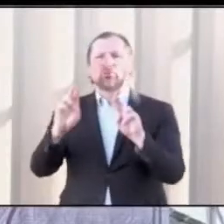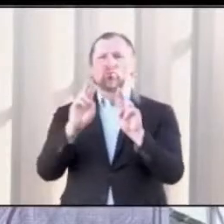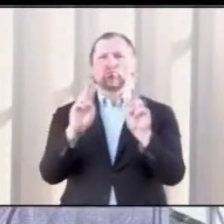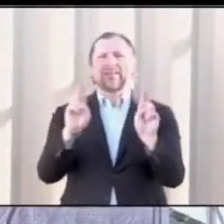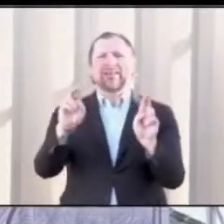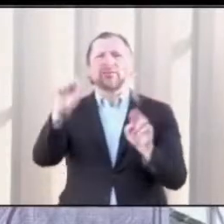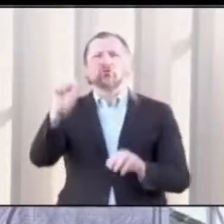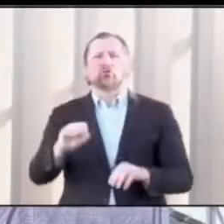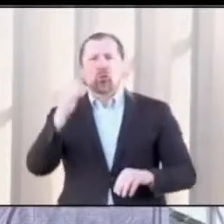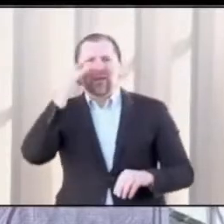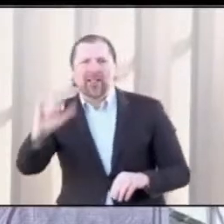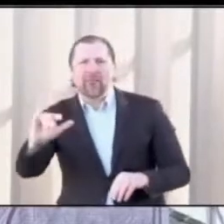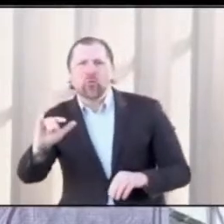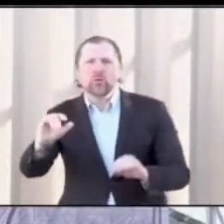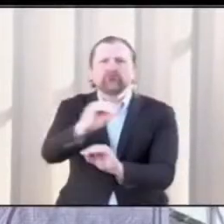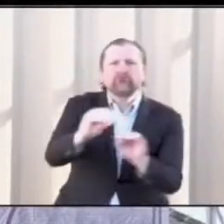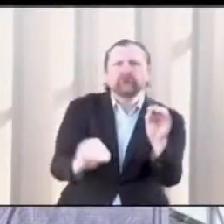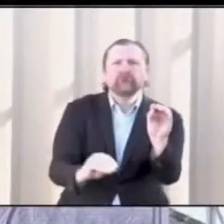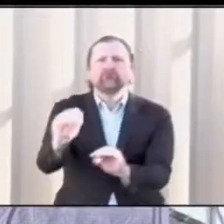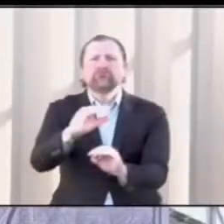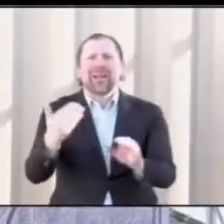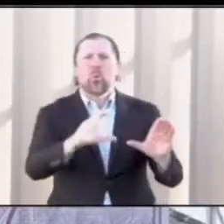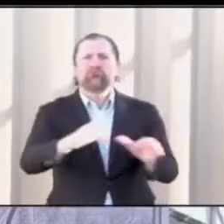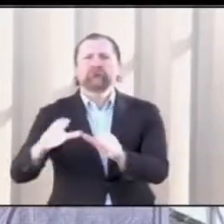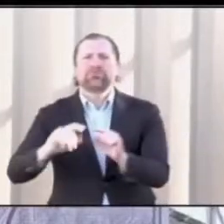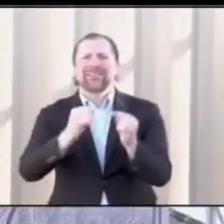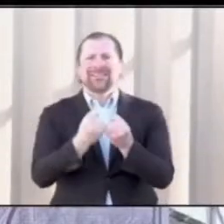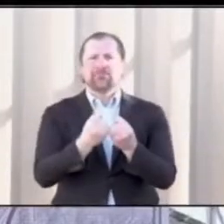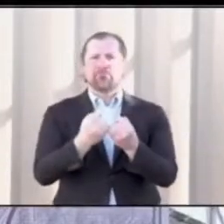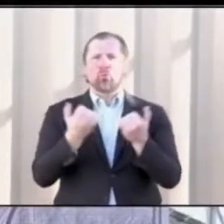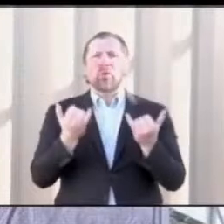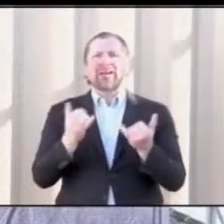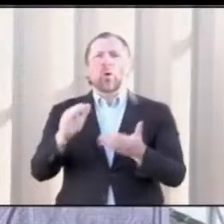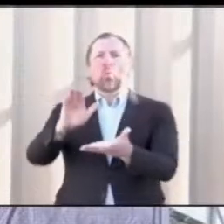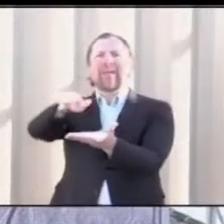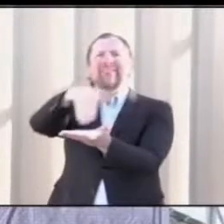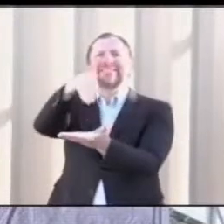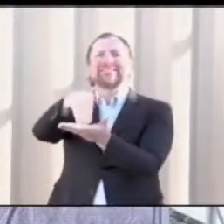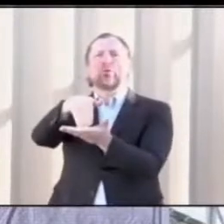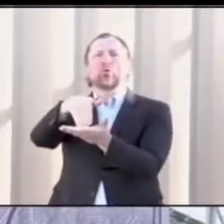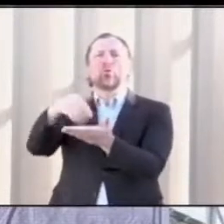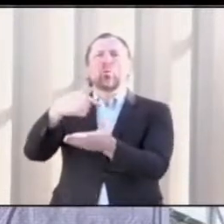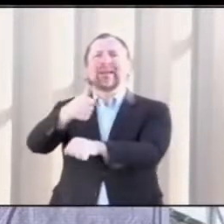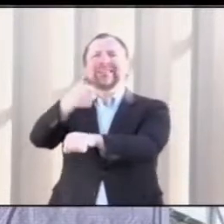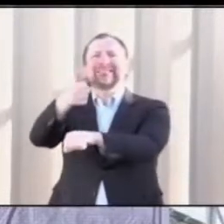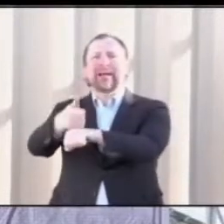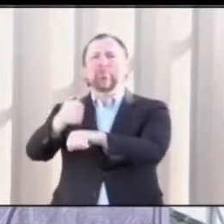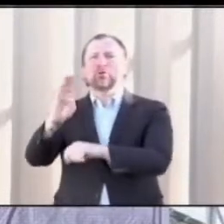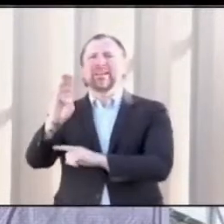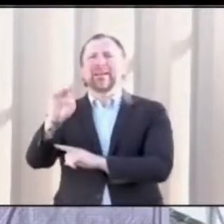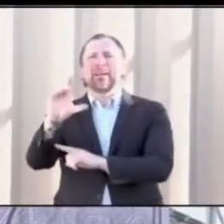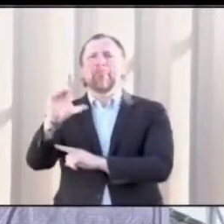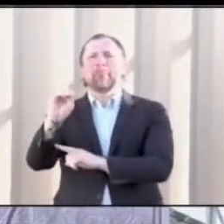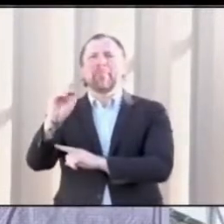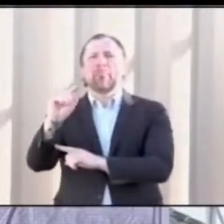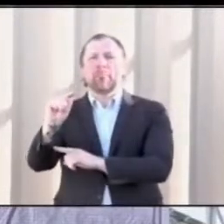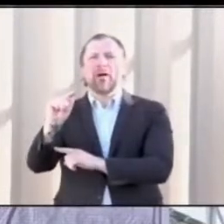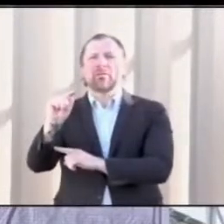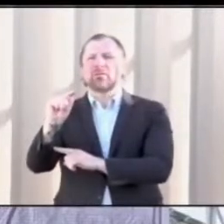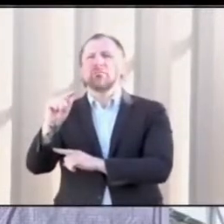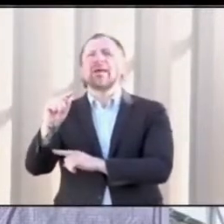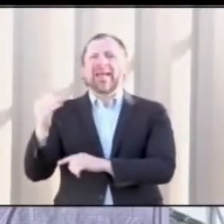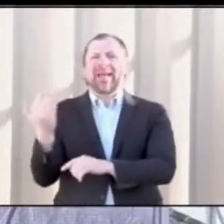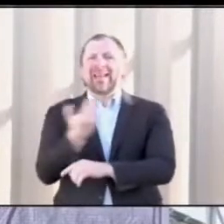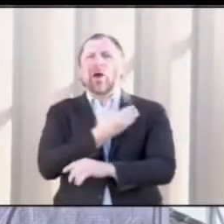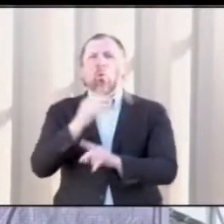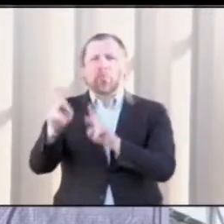with pre-positioning. We've also stood up a mobilization center in Beaumont, and those resources are prepared to